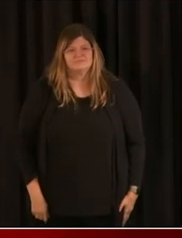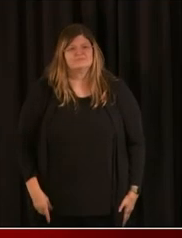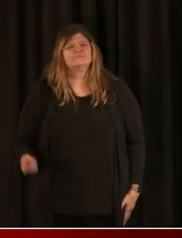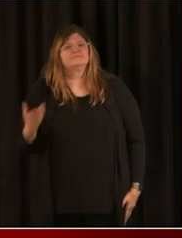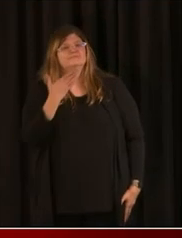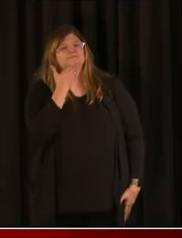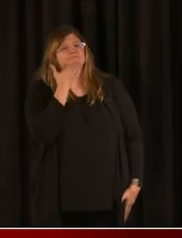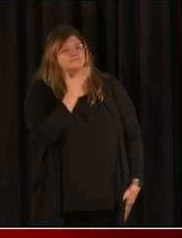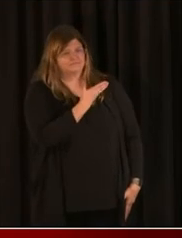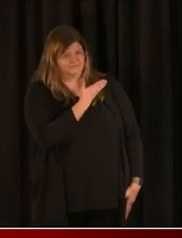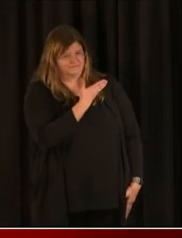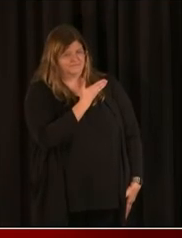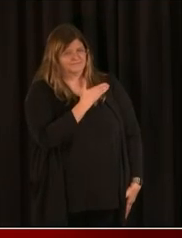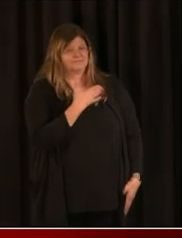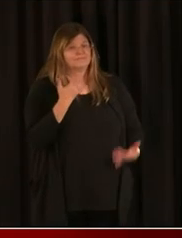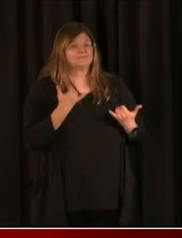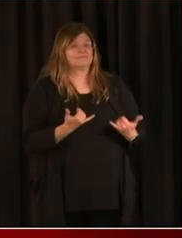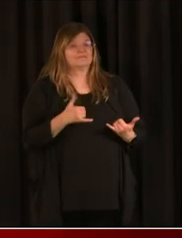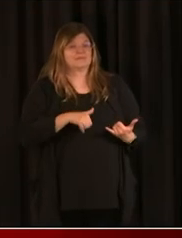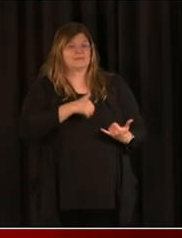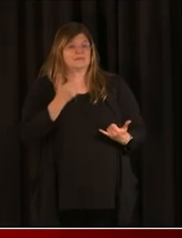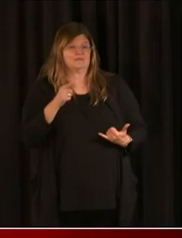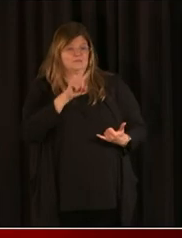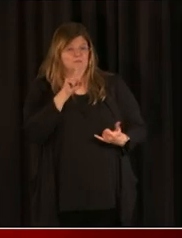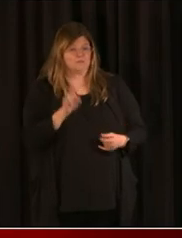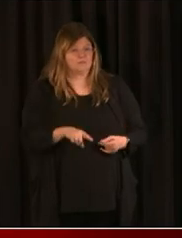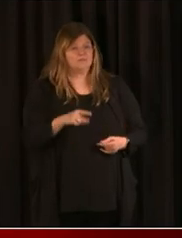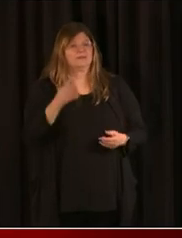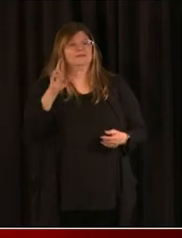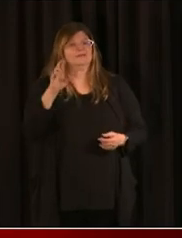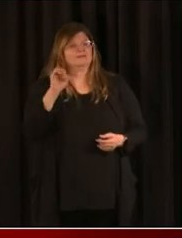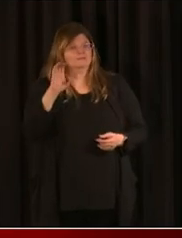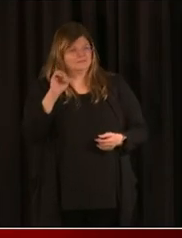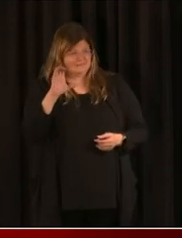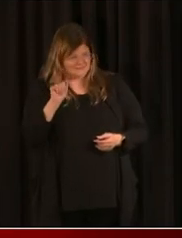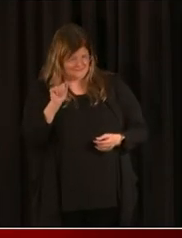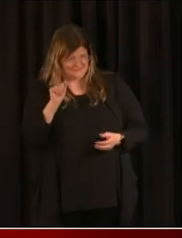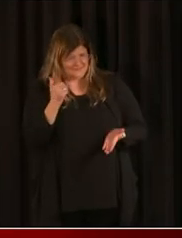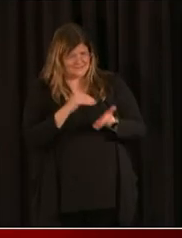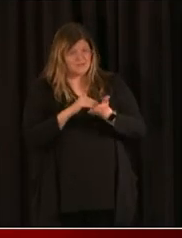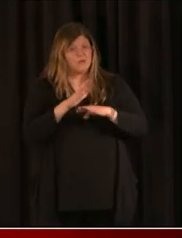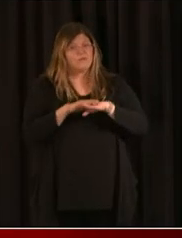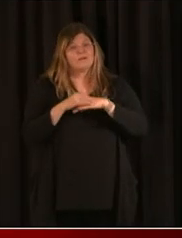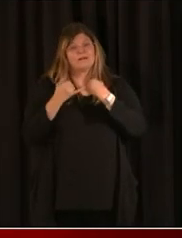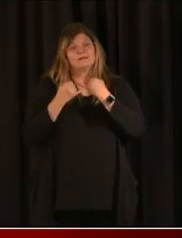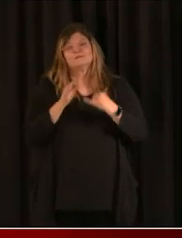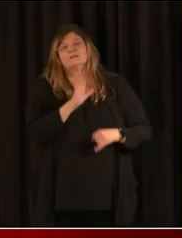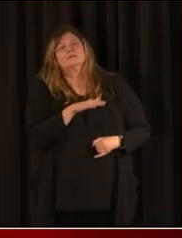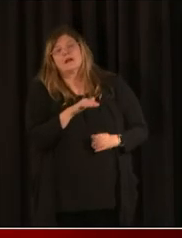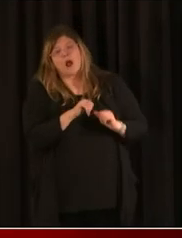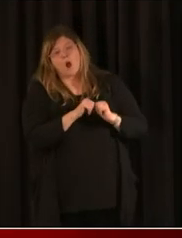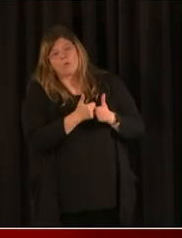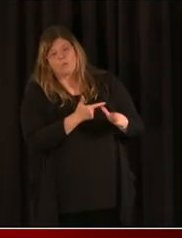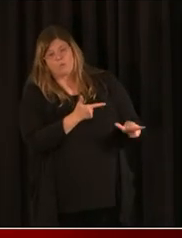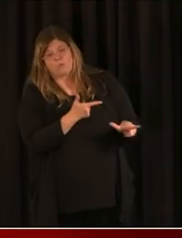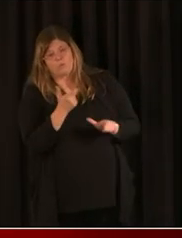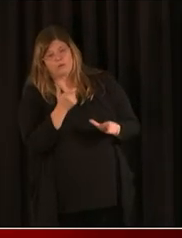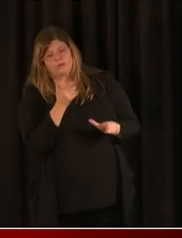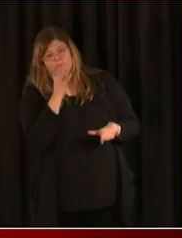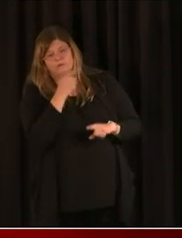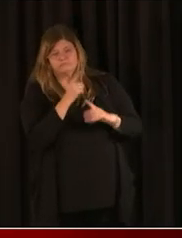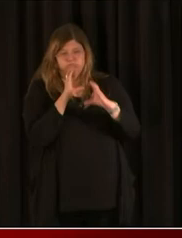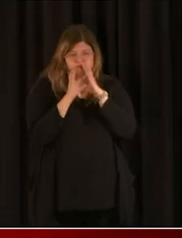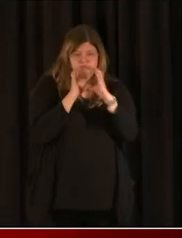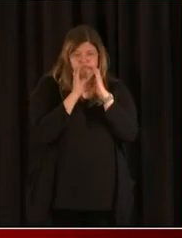Thank you, Chancellor. We're going to go to the next question from Rebecca online. How quickly does DCPS communicate to staff